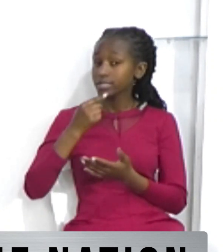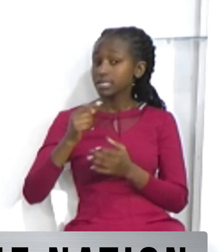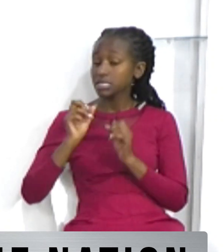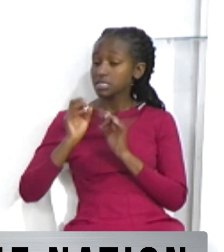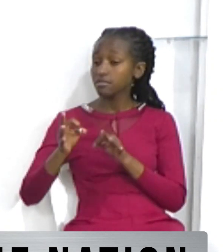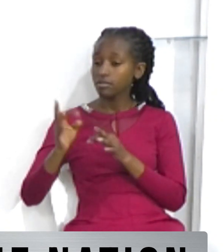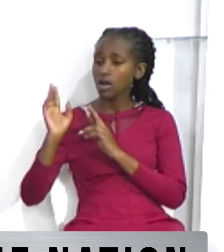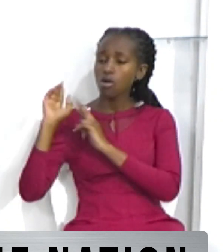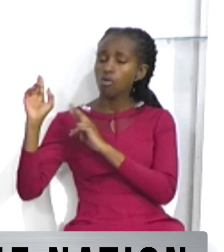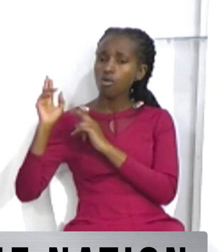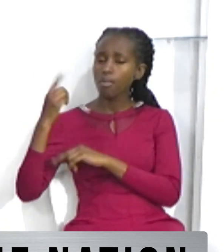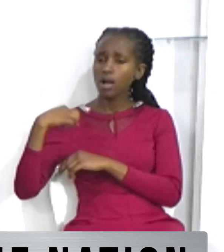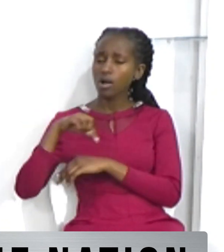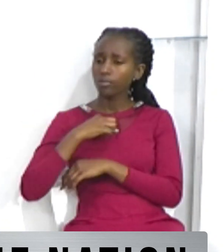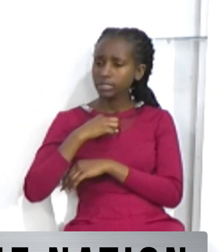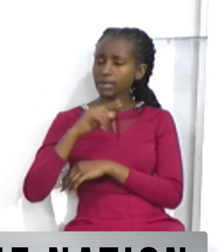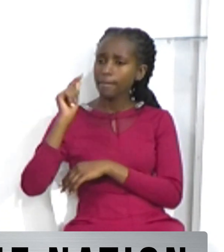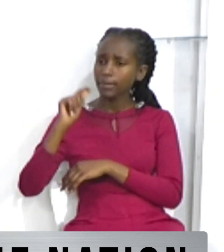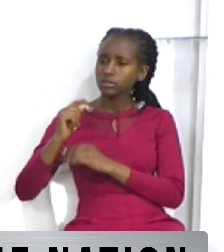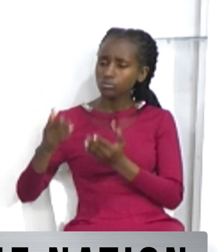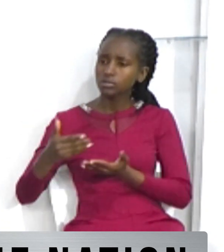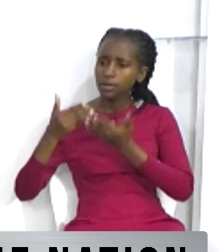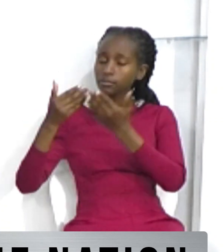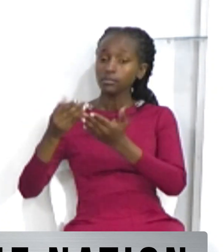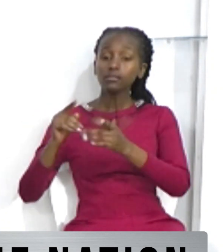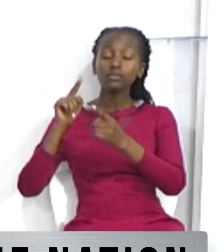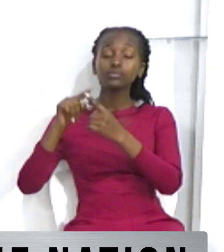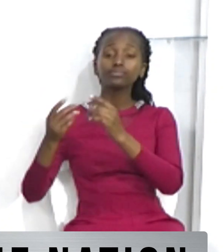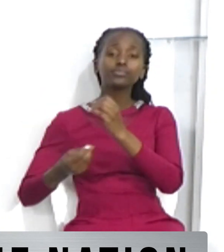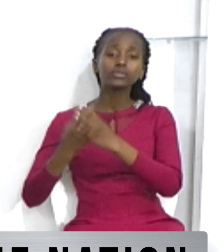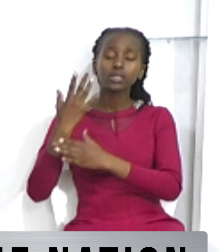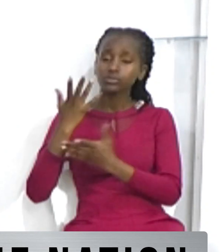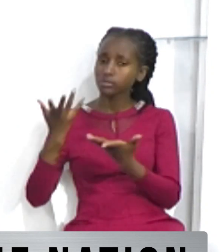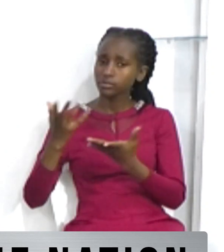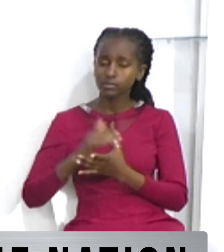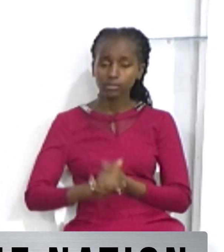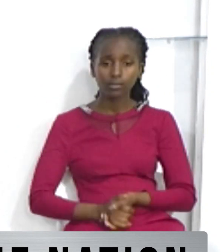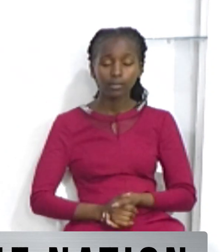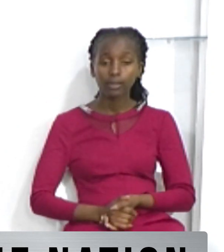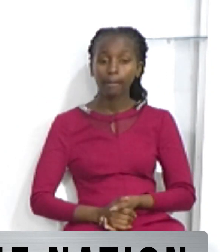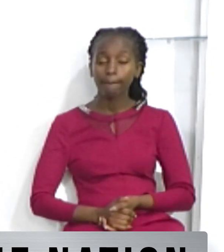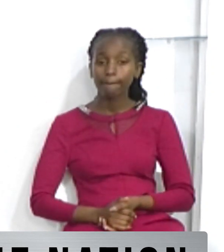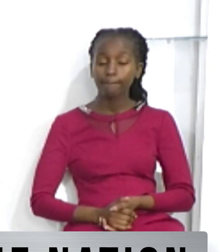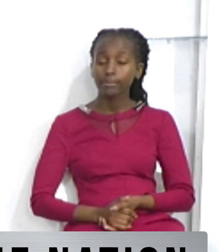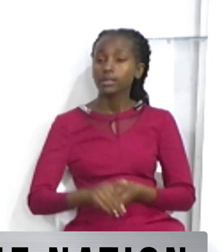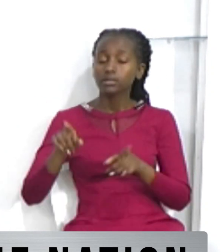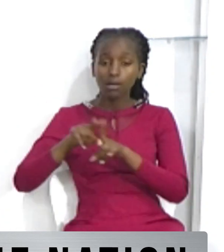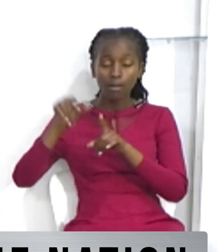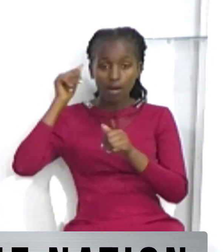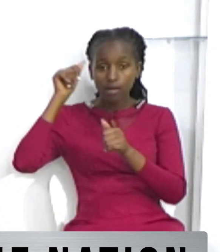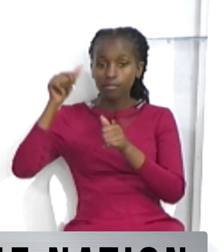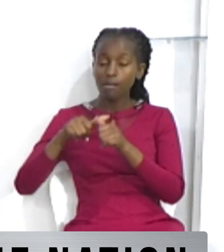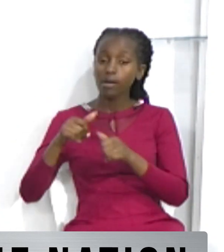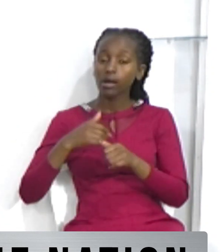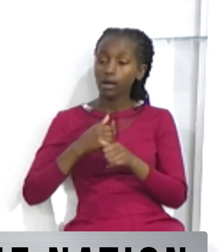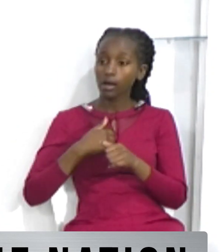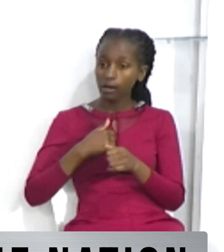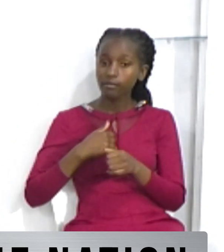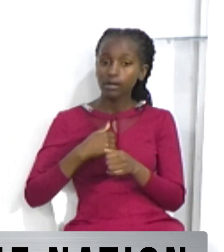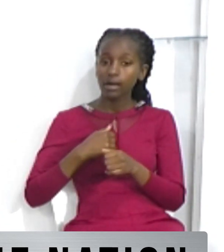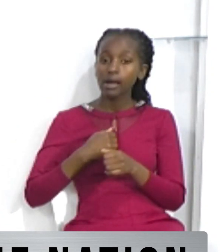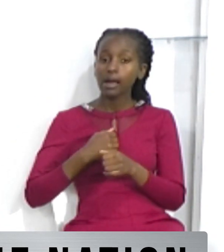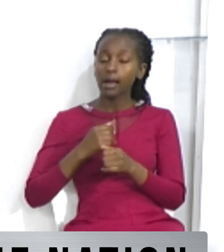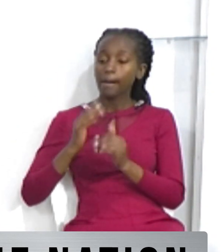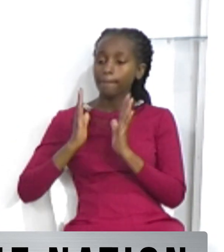hope lies in productivity. Because somebody, actually this was told to me by a resident of the